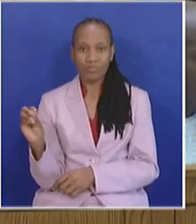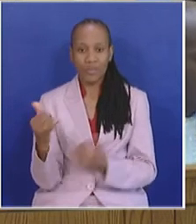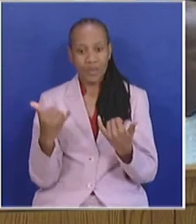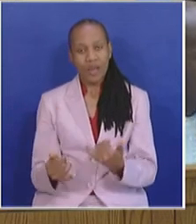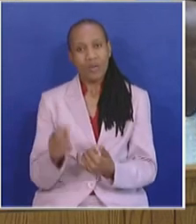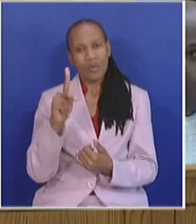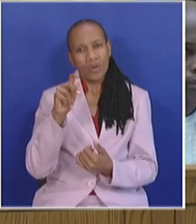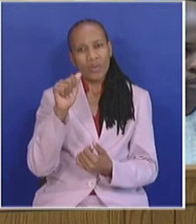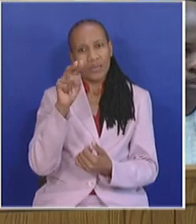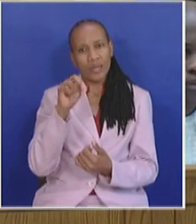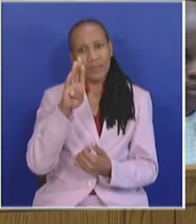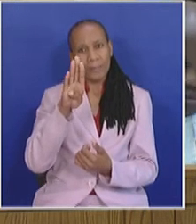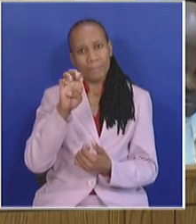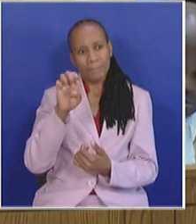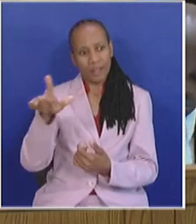Campbell.